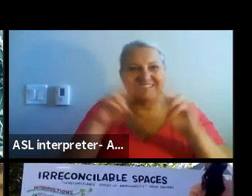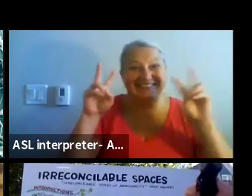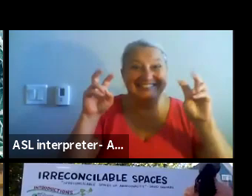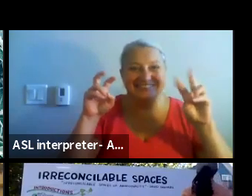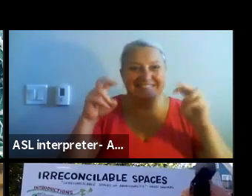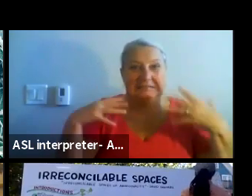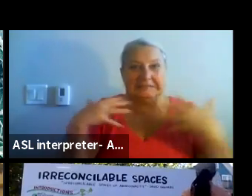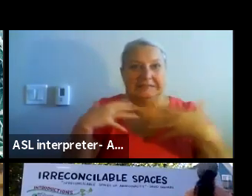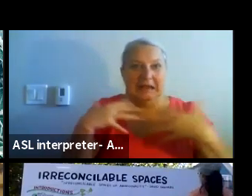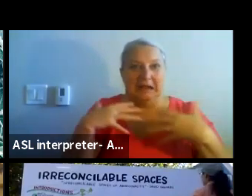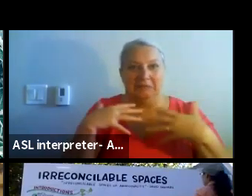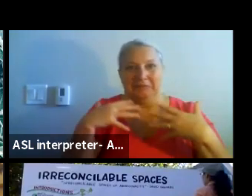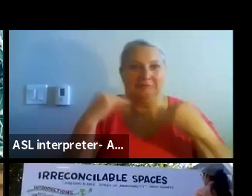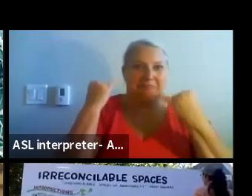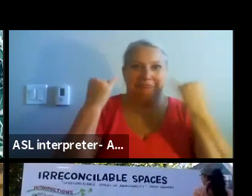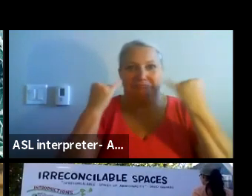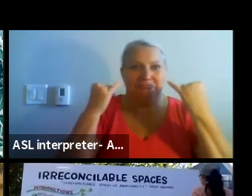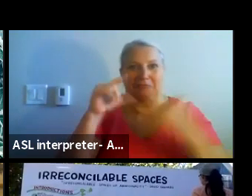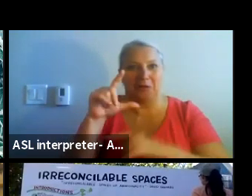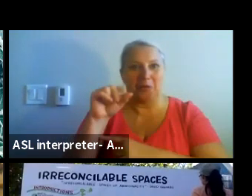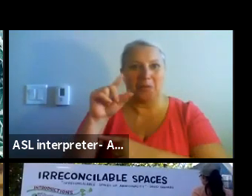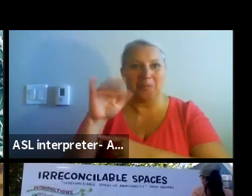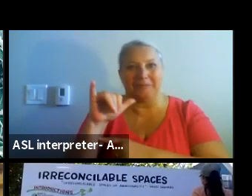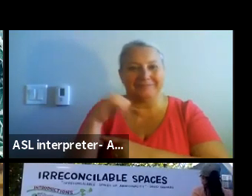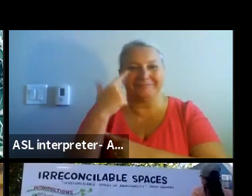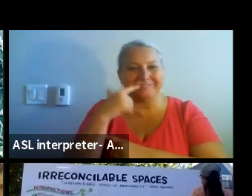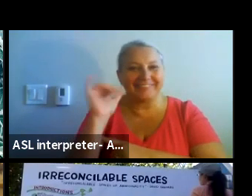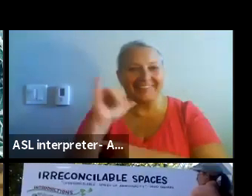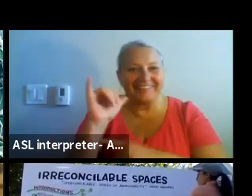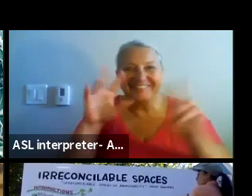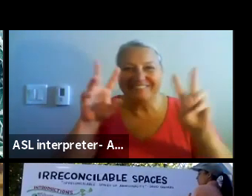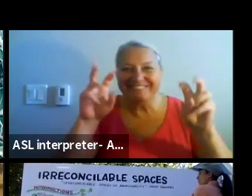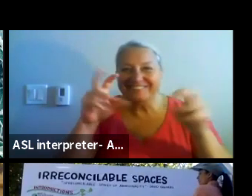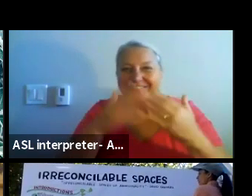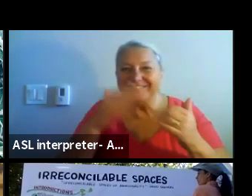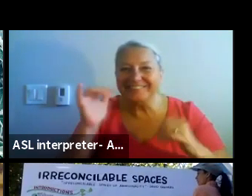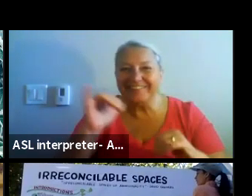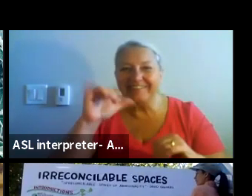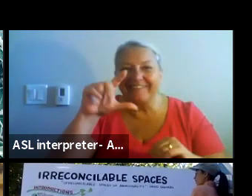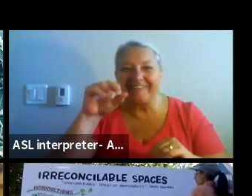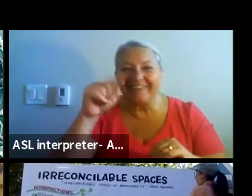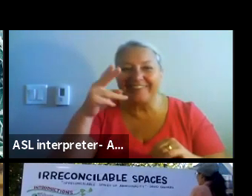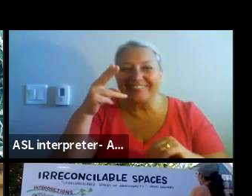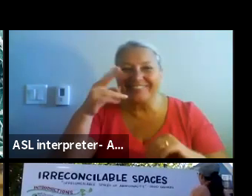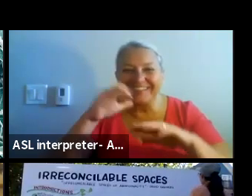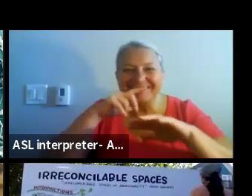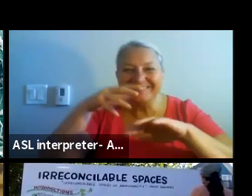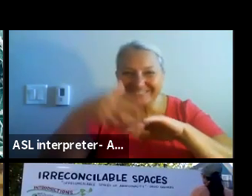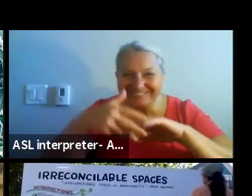virtual background. It's kind of gothic, stony.